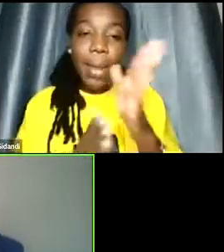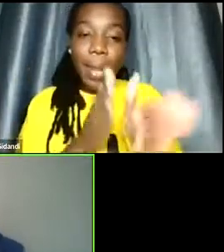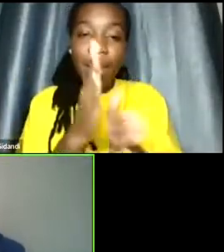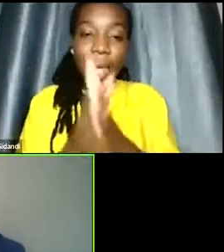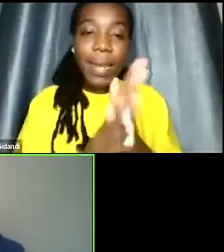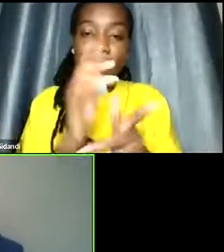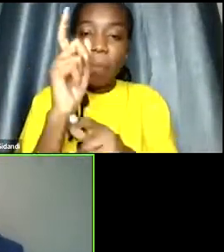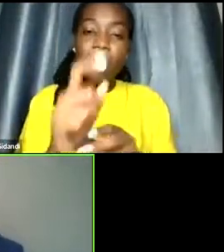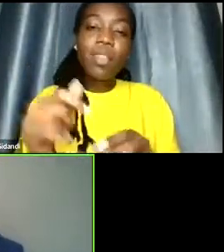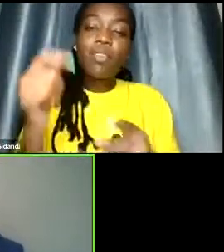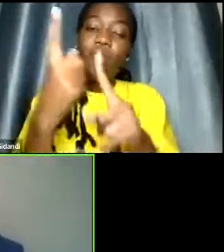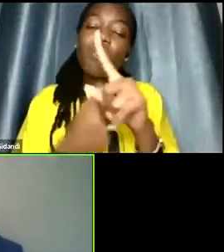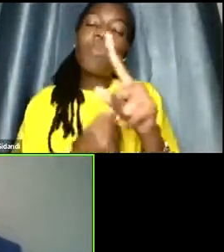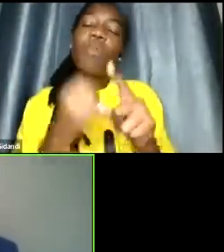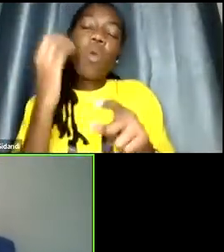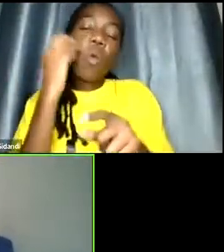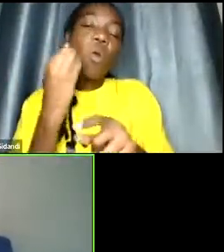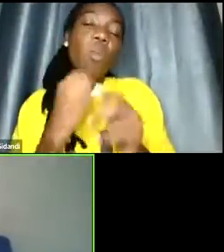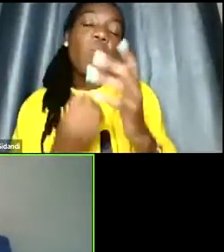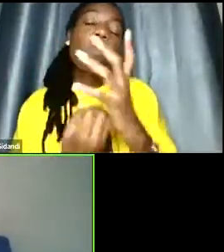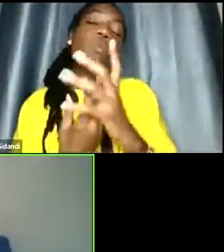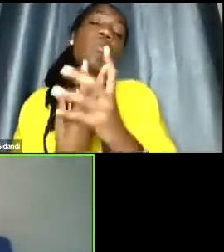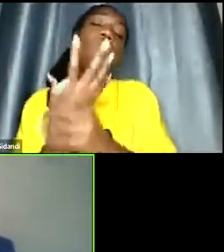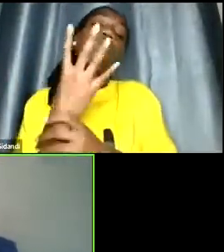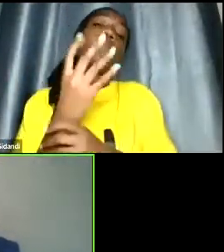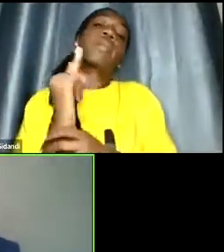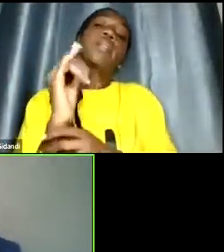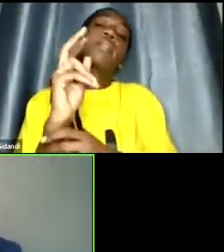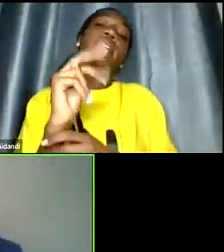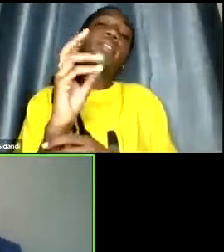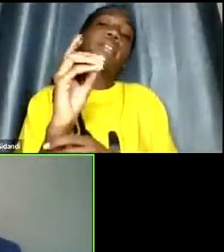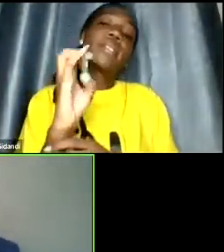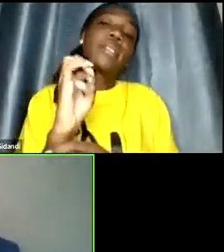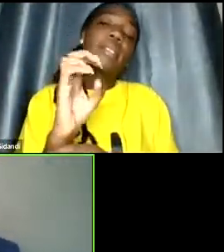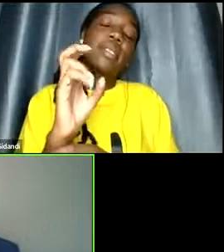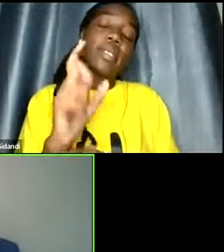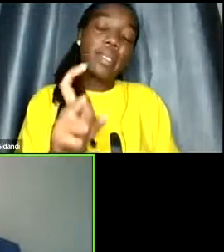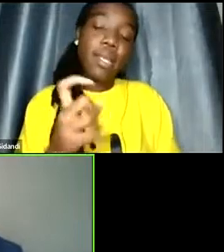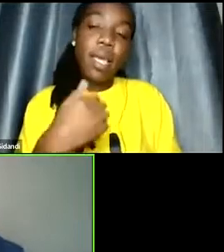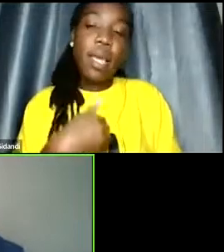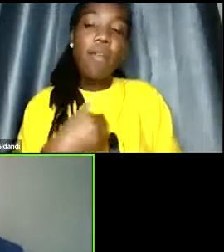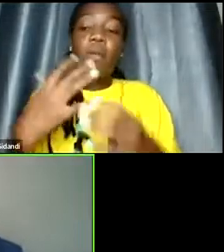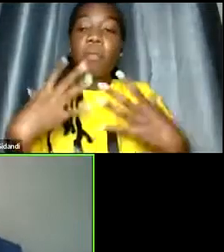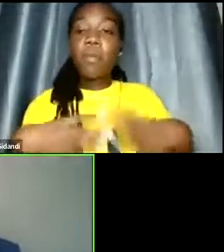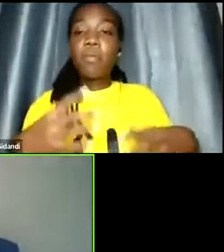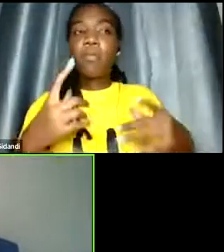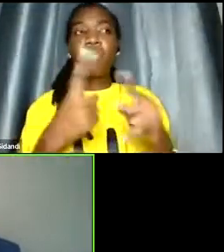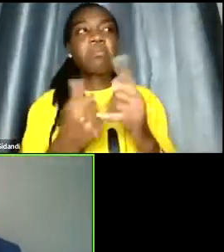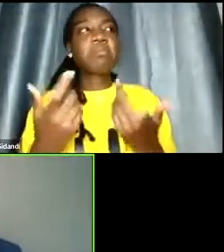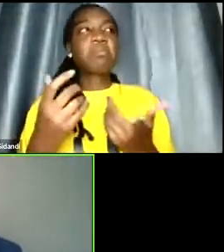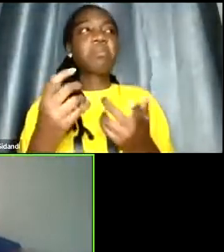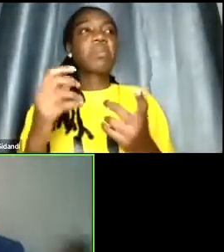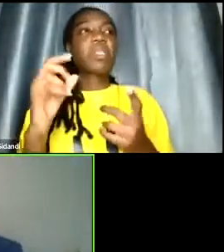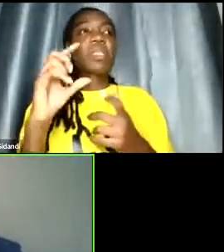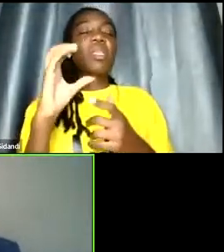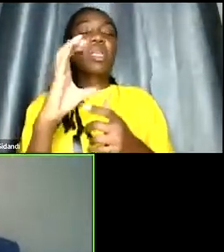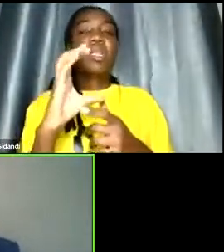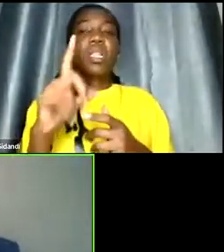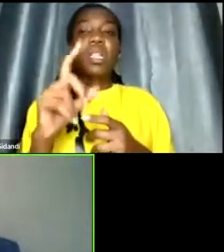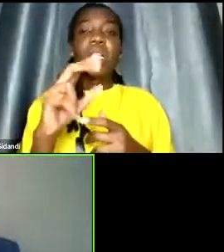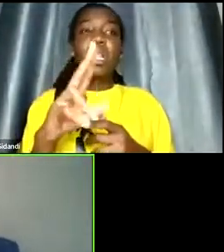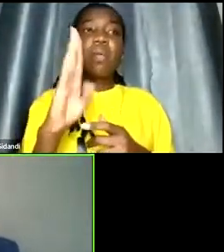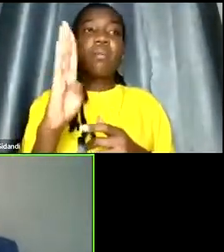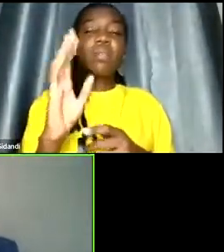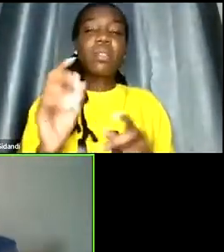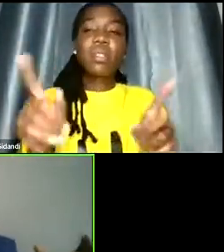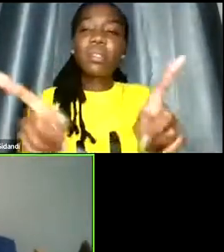homegrown index as opposed to the bought index. Yes, there are people who, like, I know, clubs like, Real Madrid, Galacticos, they